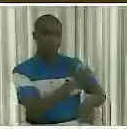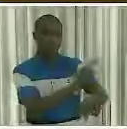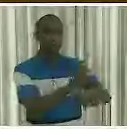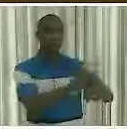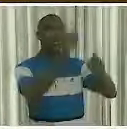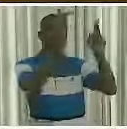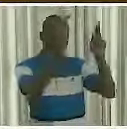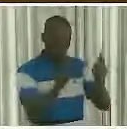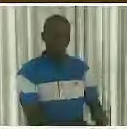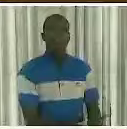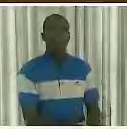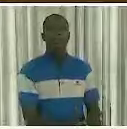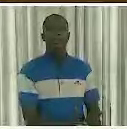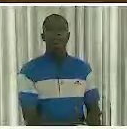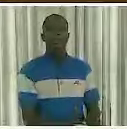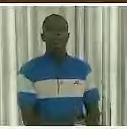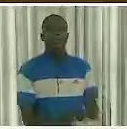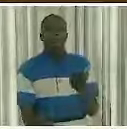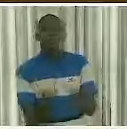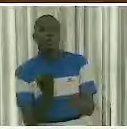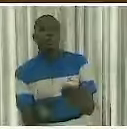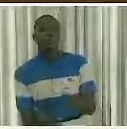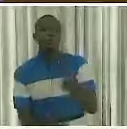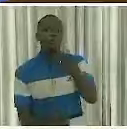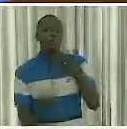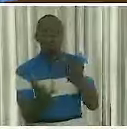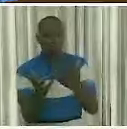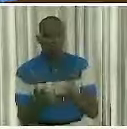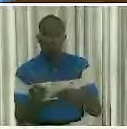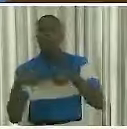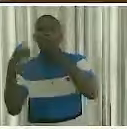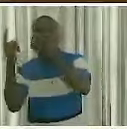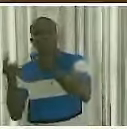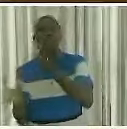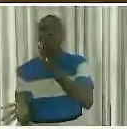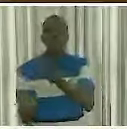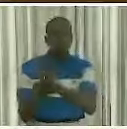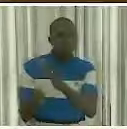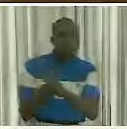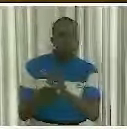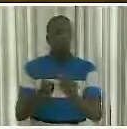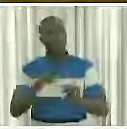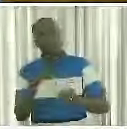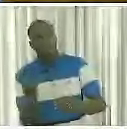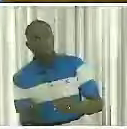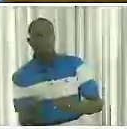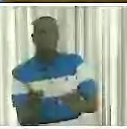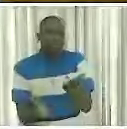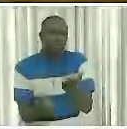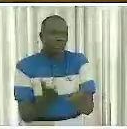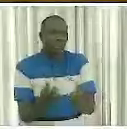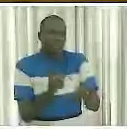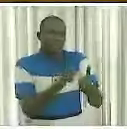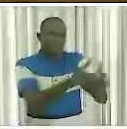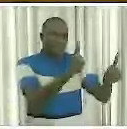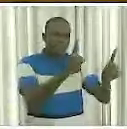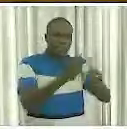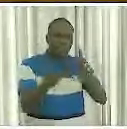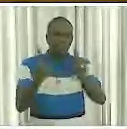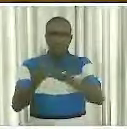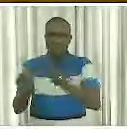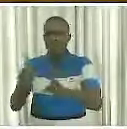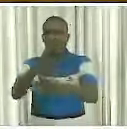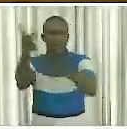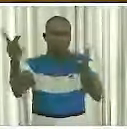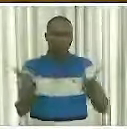access multiple service system, whether na banks, whether na authorities, whether na different